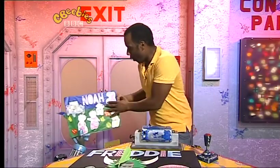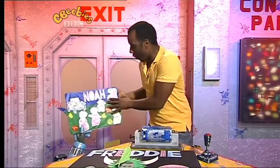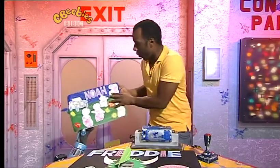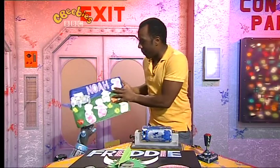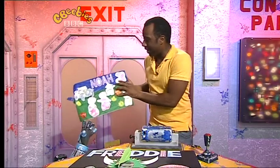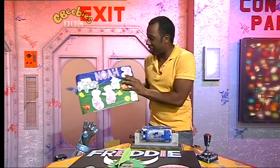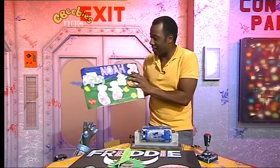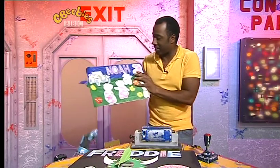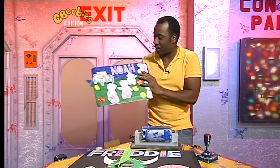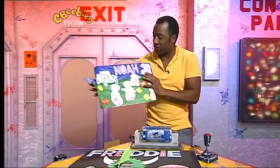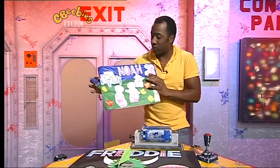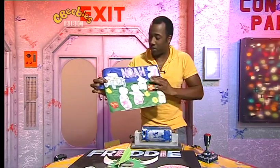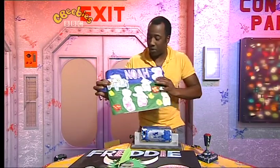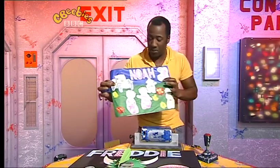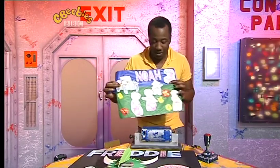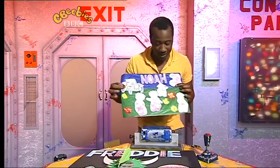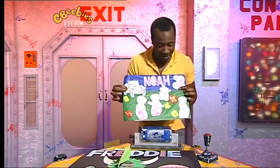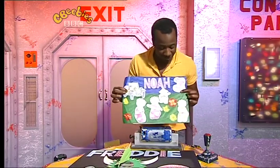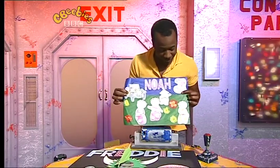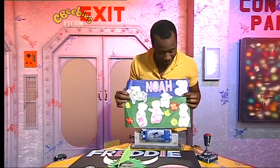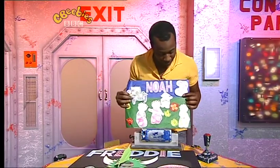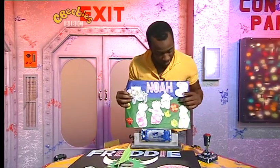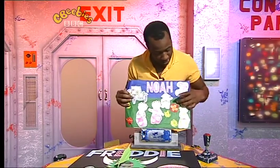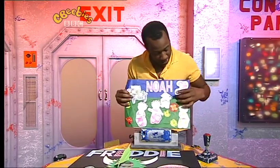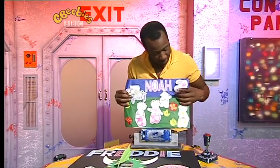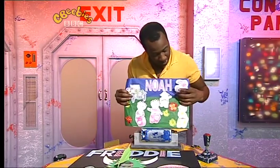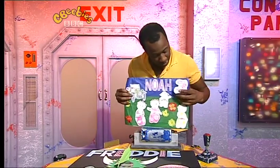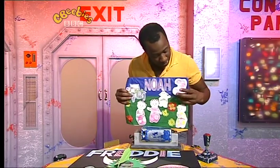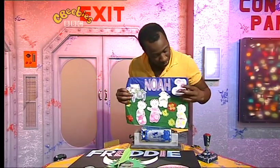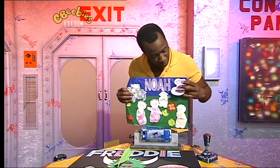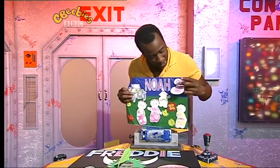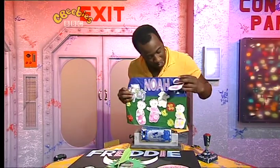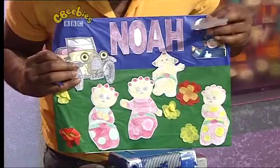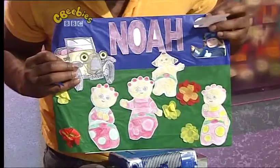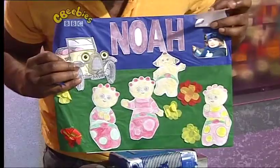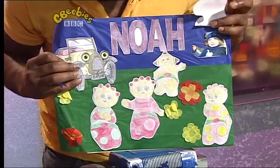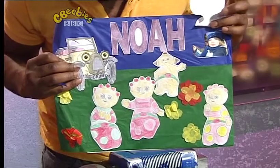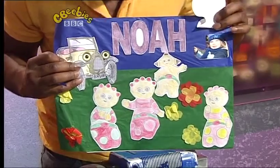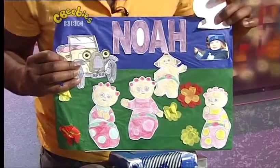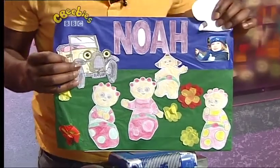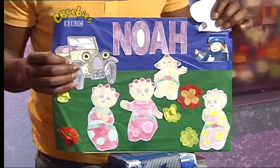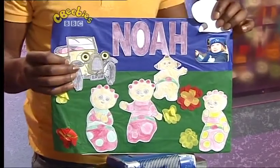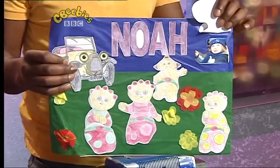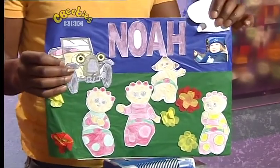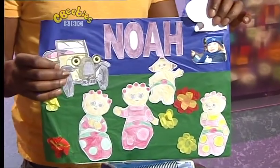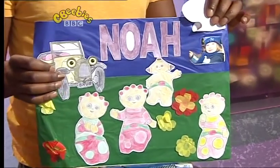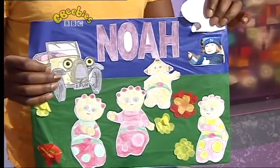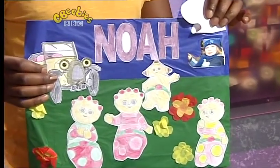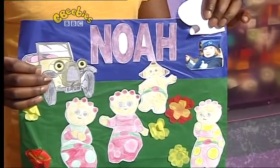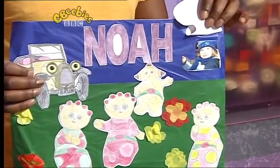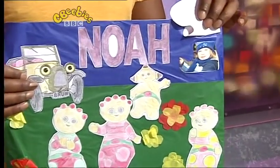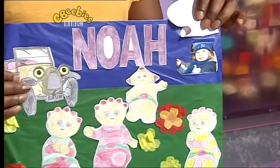Whoa, we're back in the night garden. Oh, we've got Brum in the night garden this time. And behind number three here from the number jacks, we can see